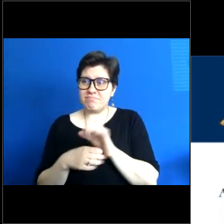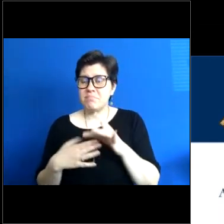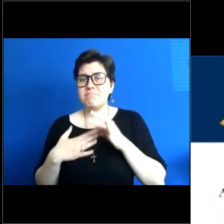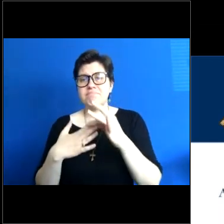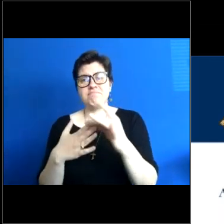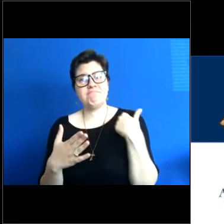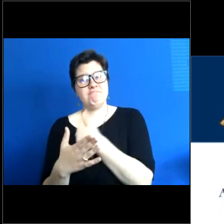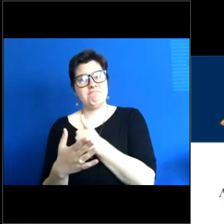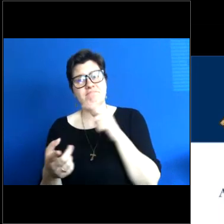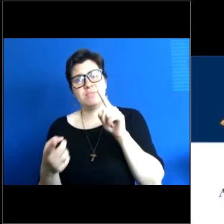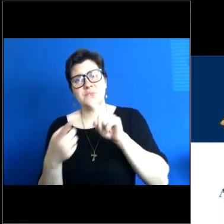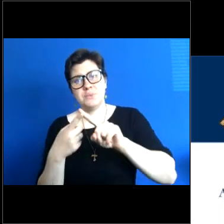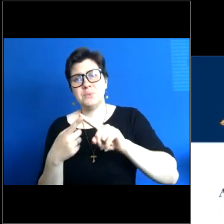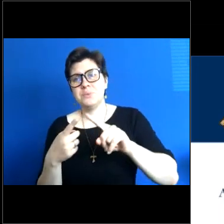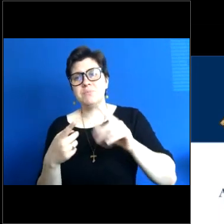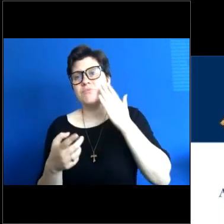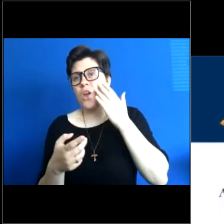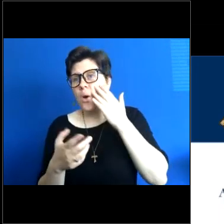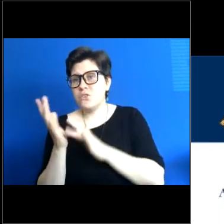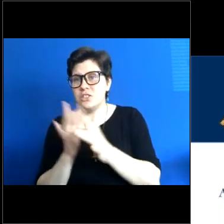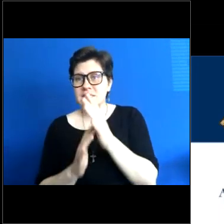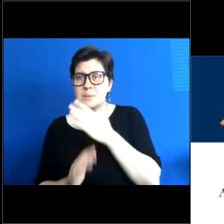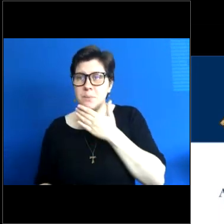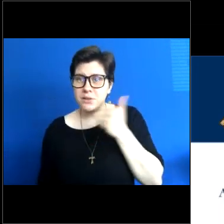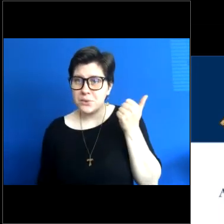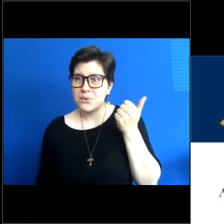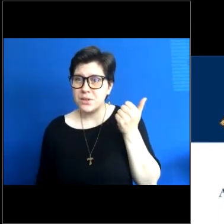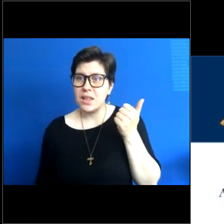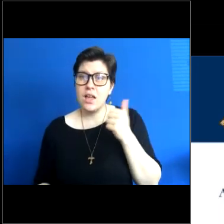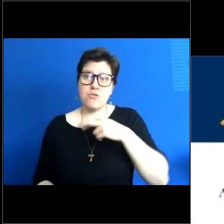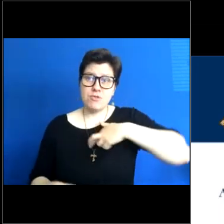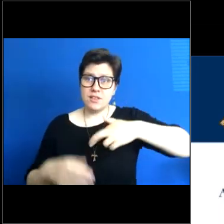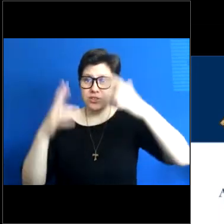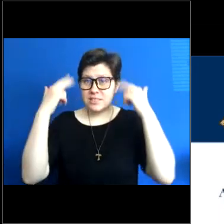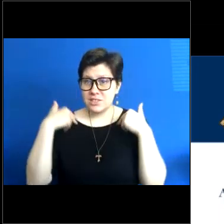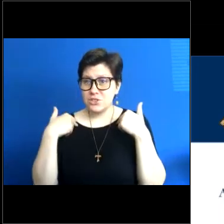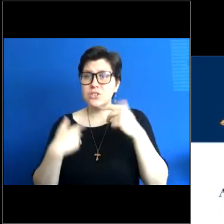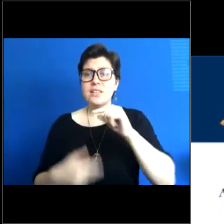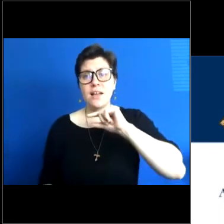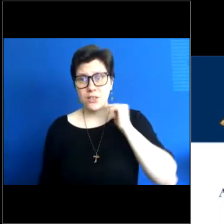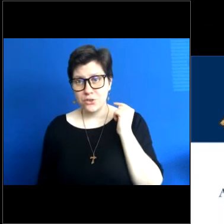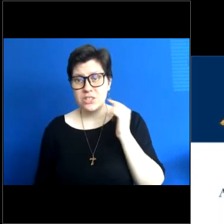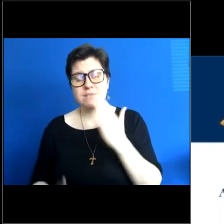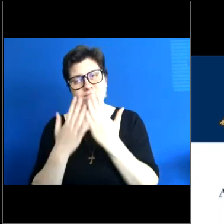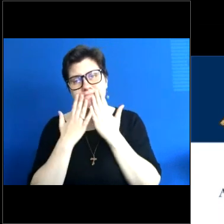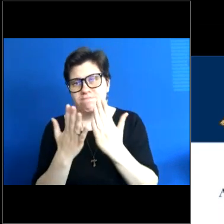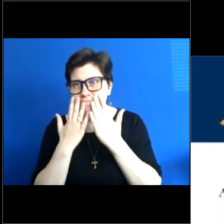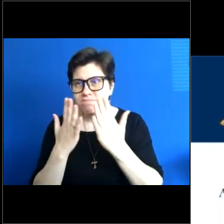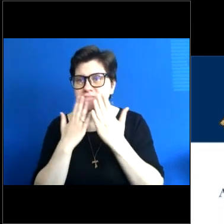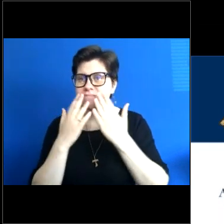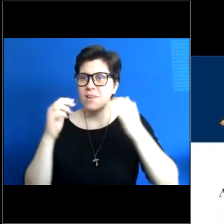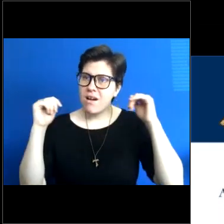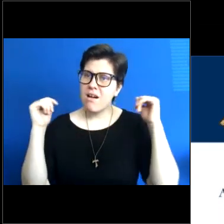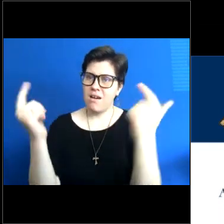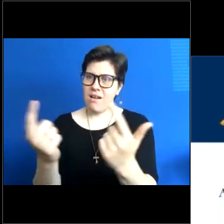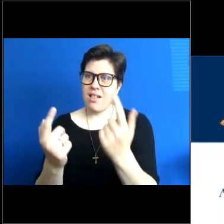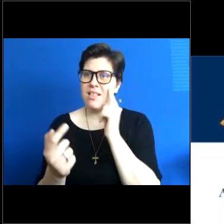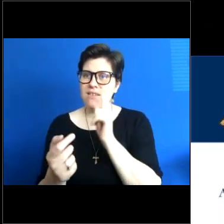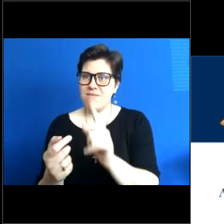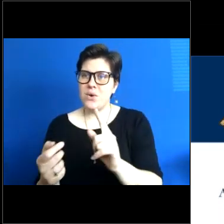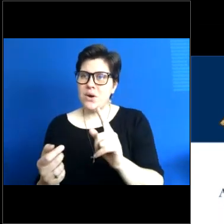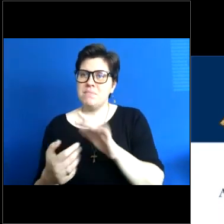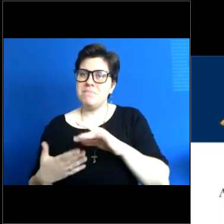to our path to know Jesus better, our religious sisters and our clergy. So thank you to all of you for bringing us